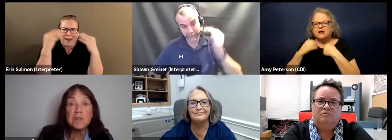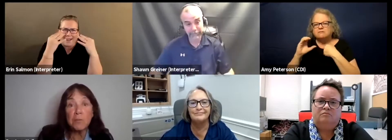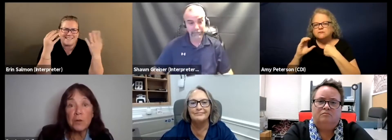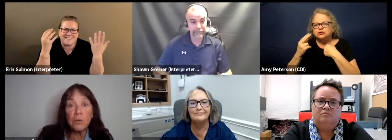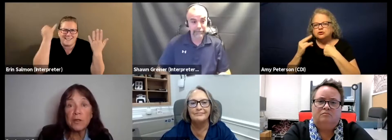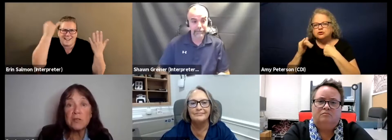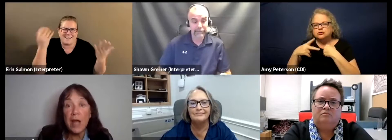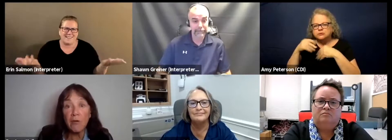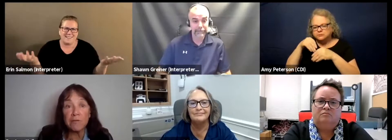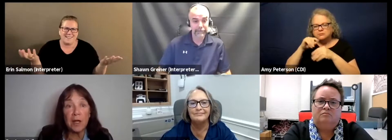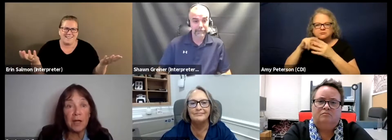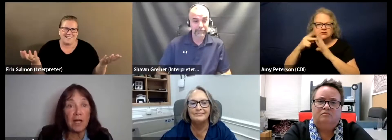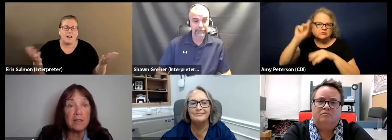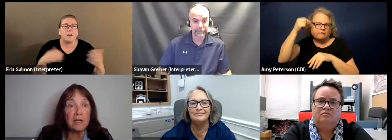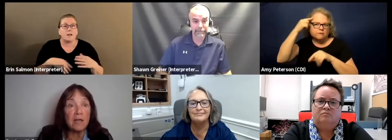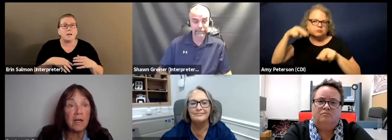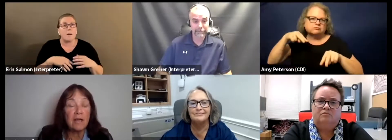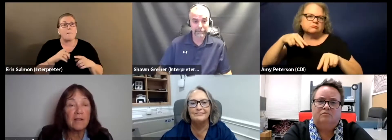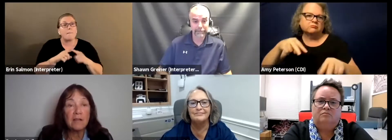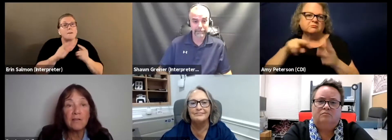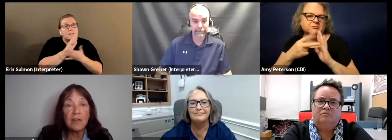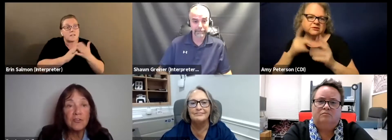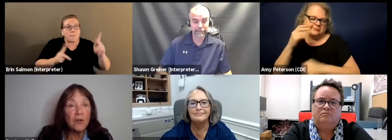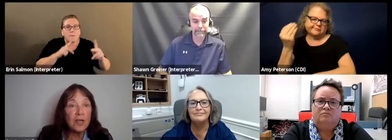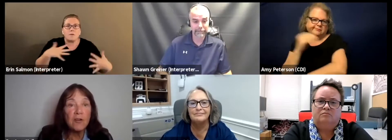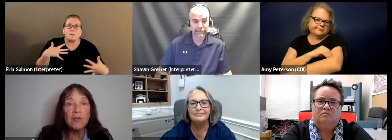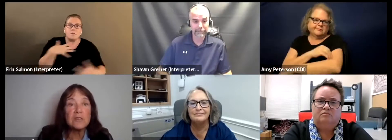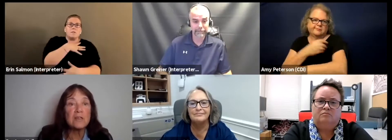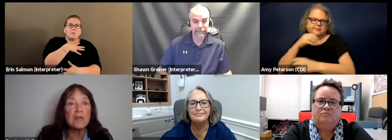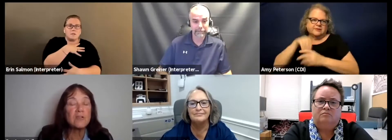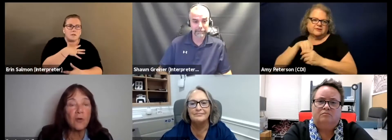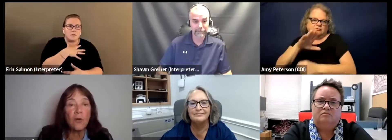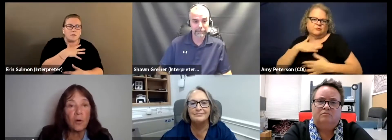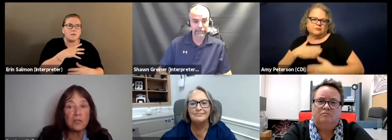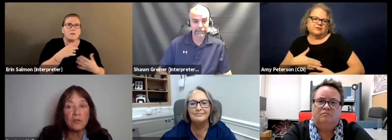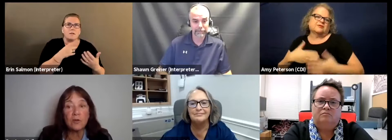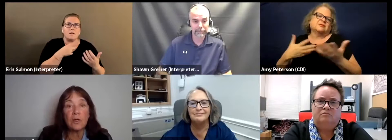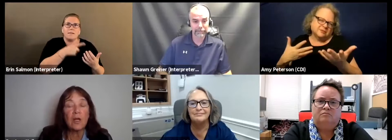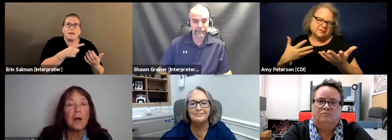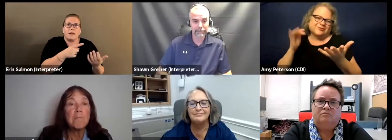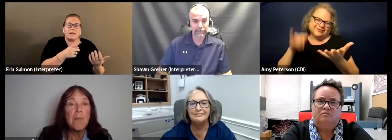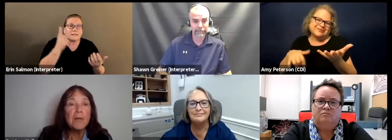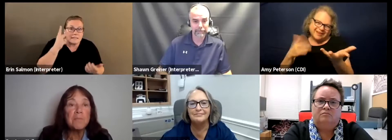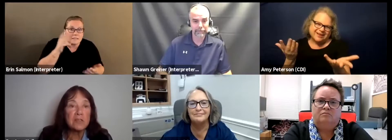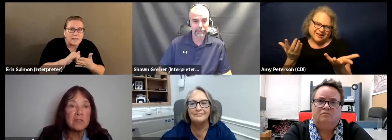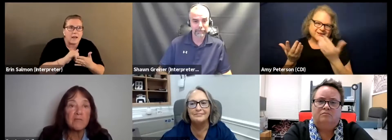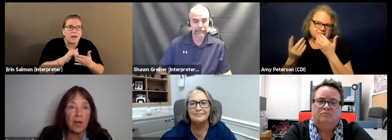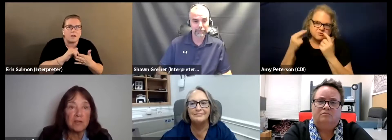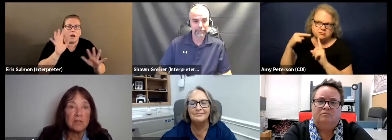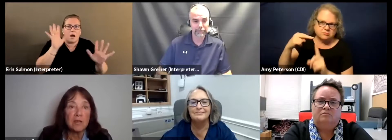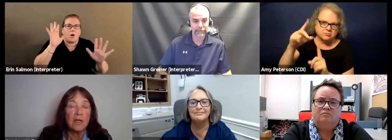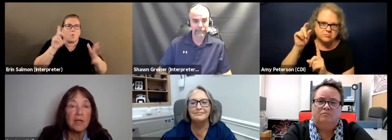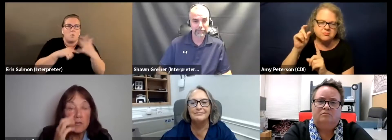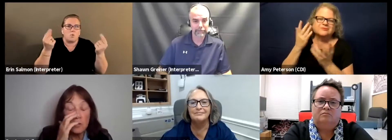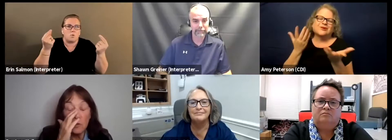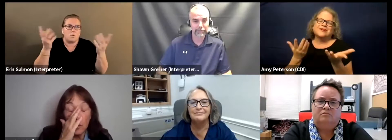But for some people, that's a terrifying idea. And they you know, hear those things and don't know what to do. My best